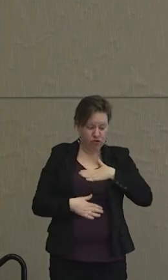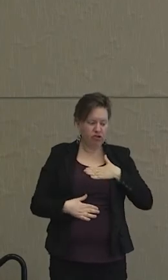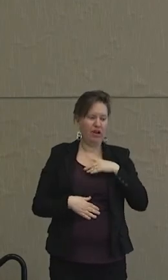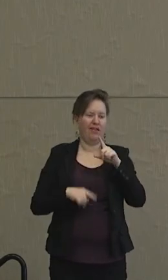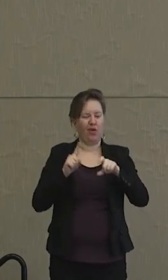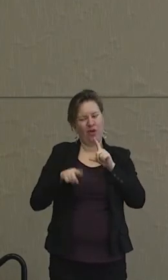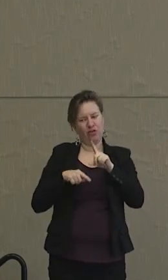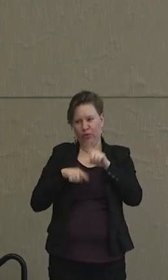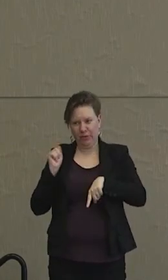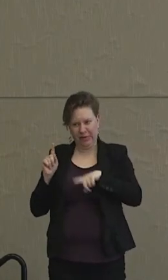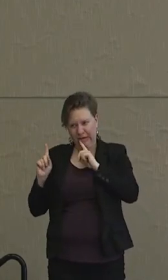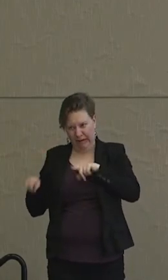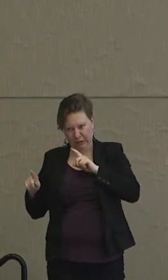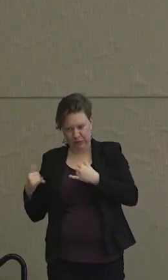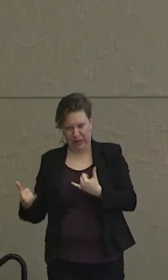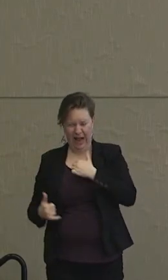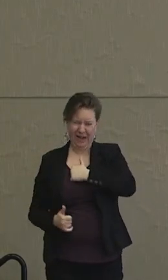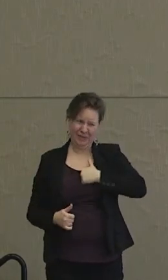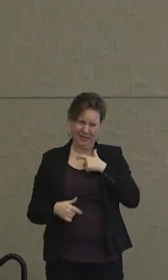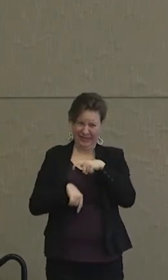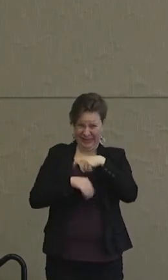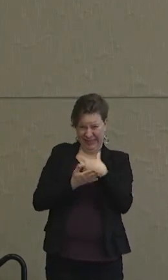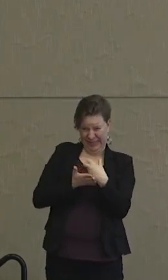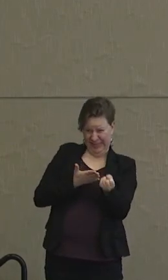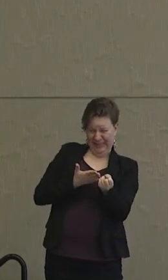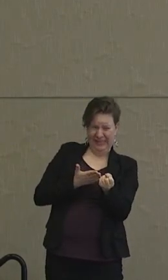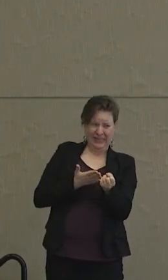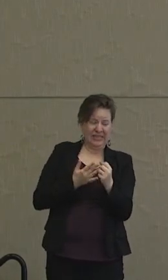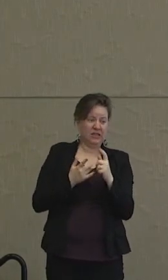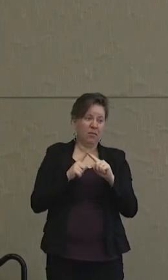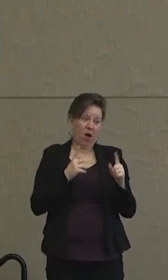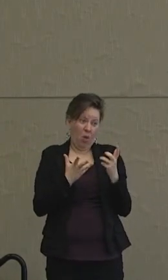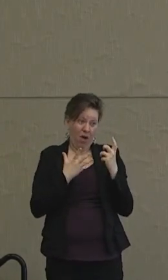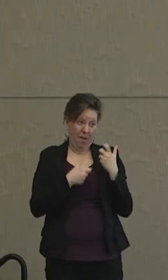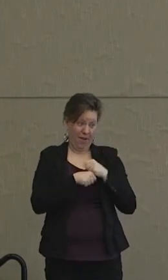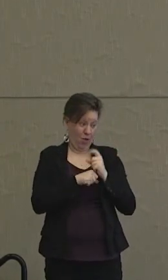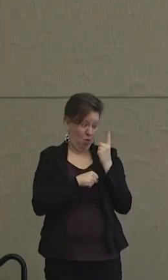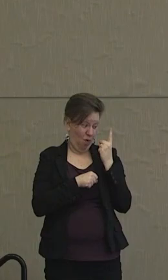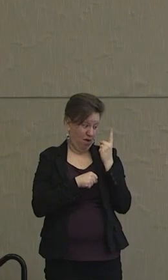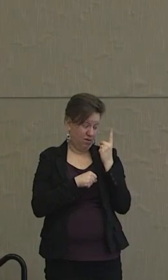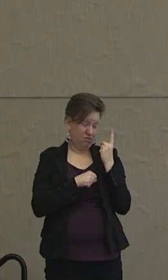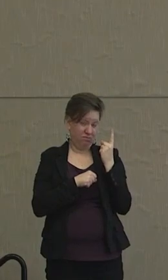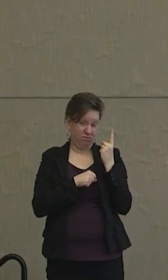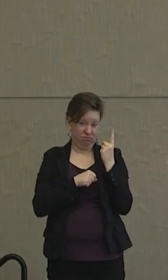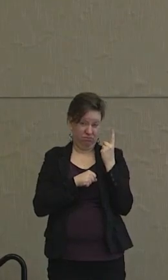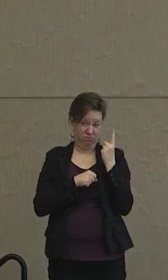couldn't get to. I apologize that we're almost out of time to do that. I just want to make one concluding